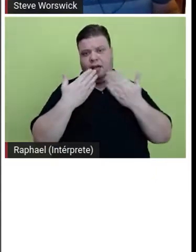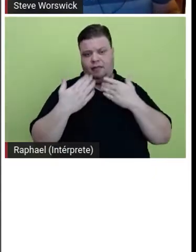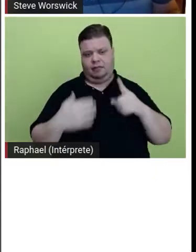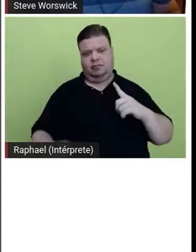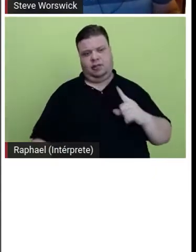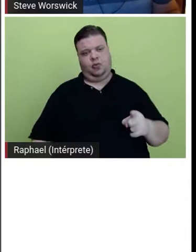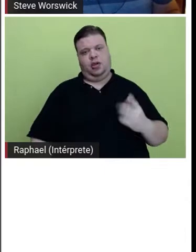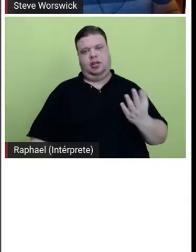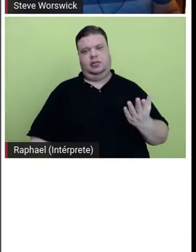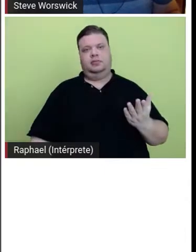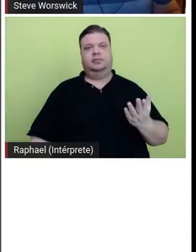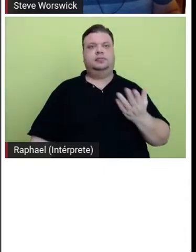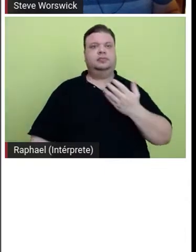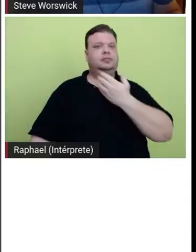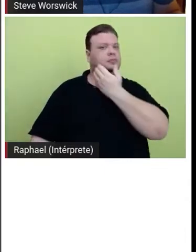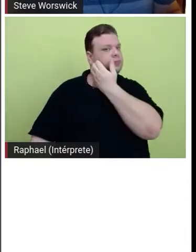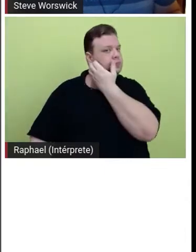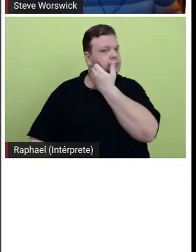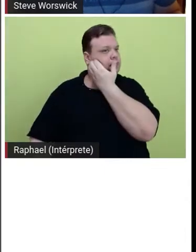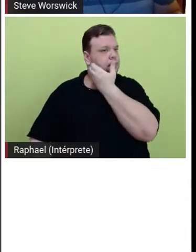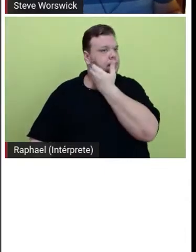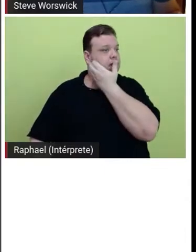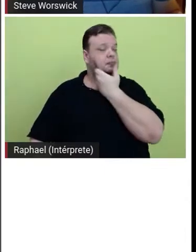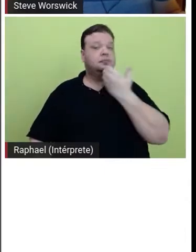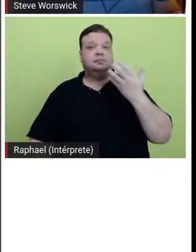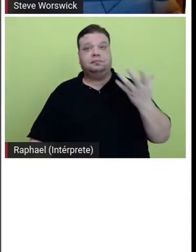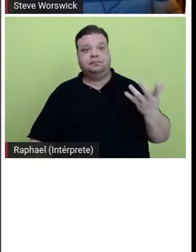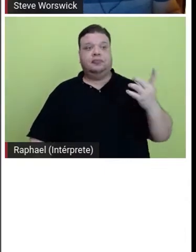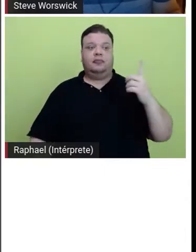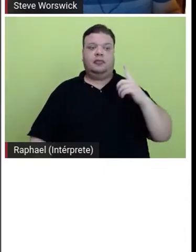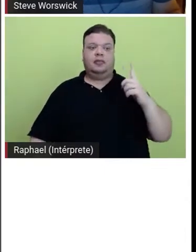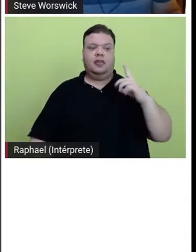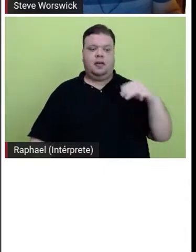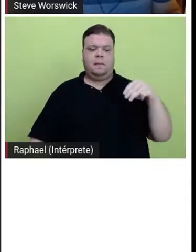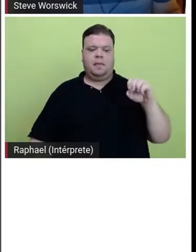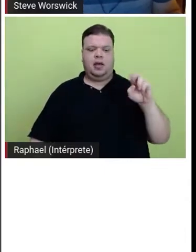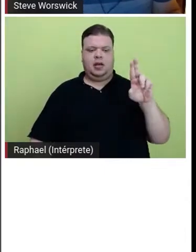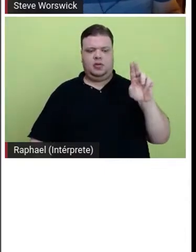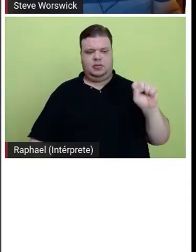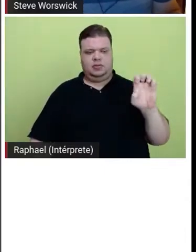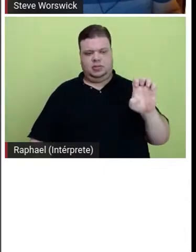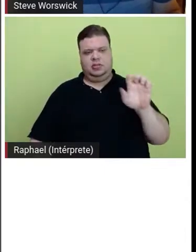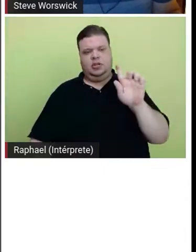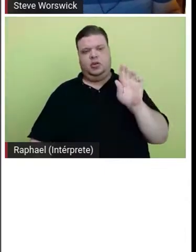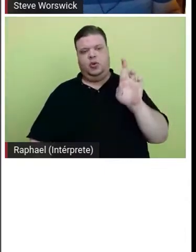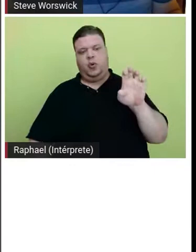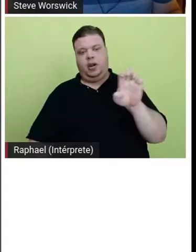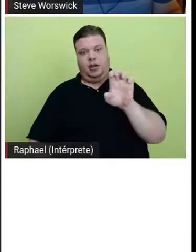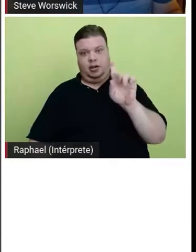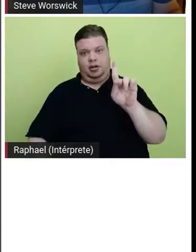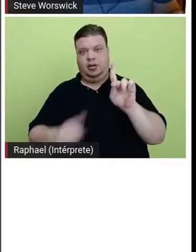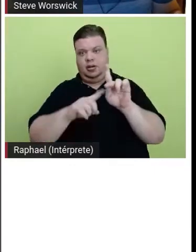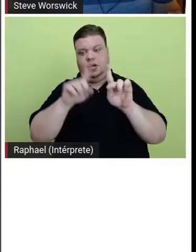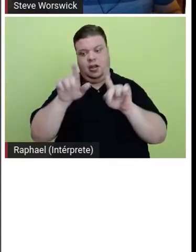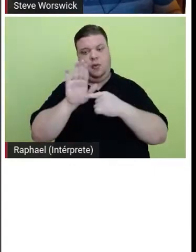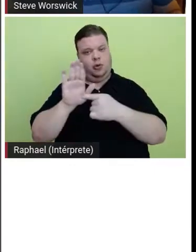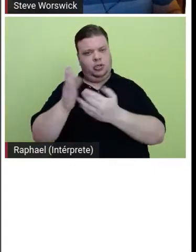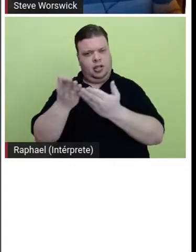And, it kind of blew up from there. Instead of getting 20 visitors a day, I was suddenly getting 2,000. And it